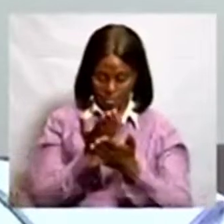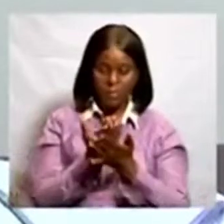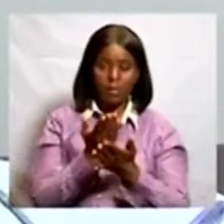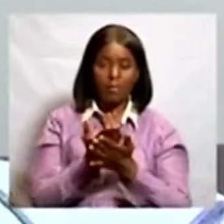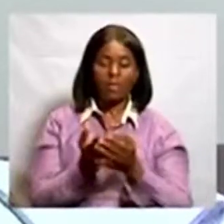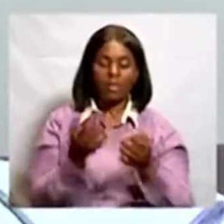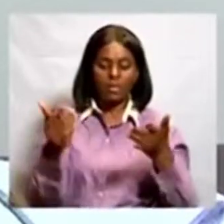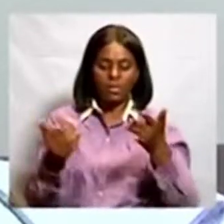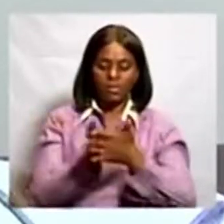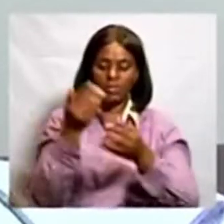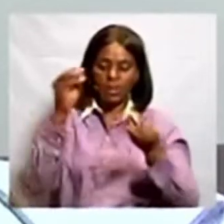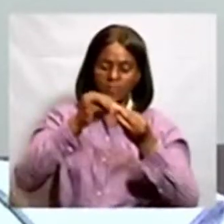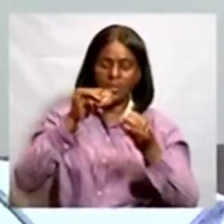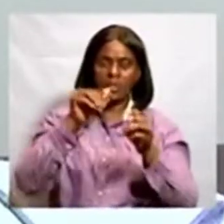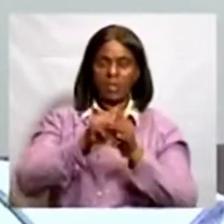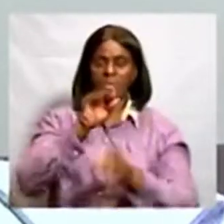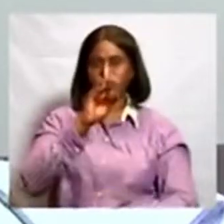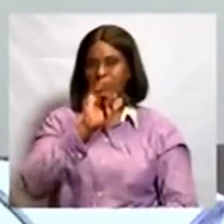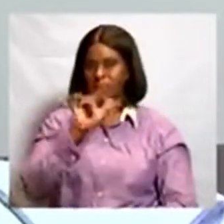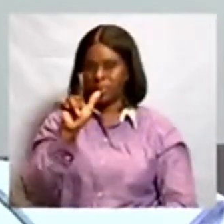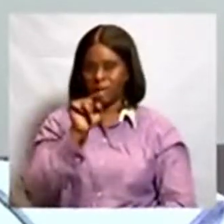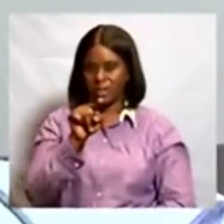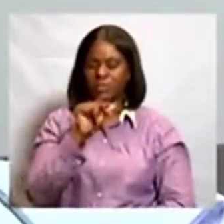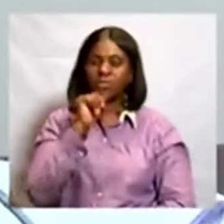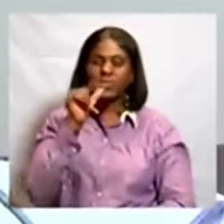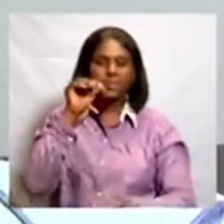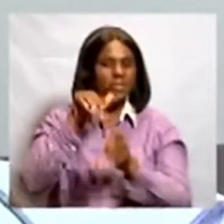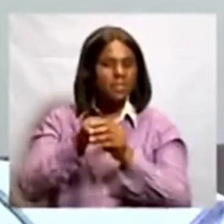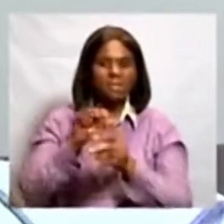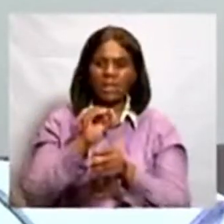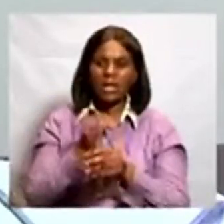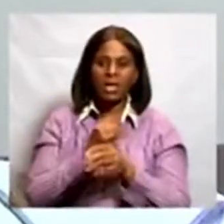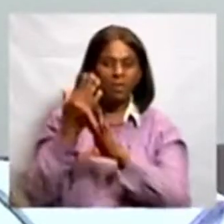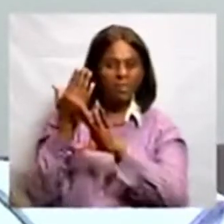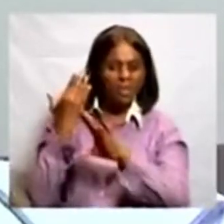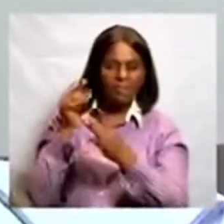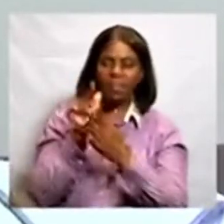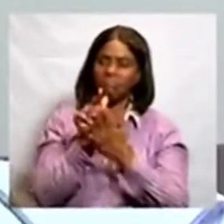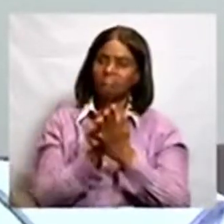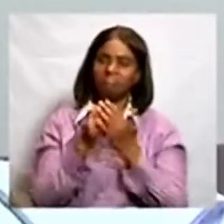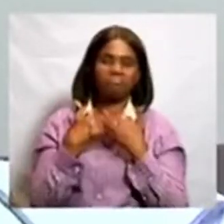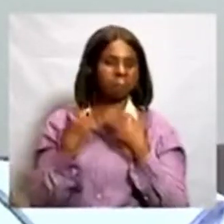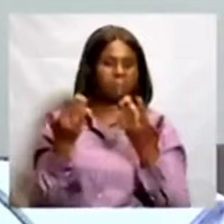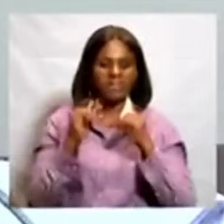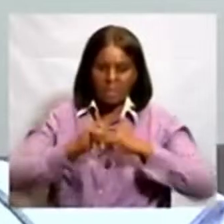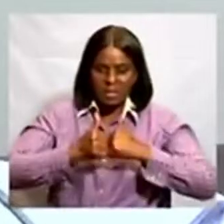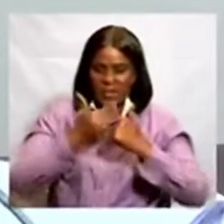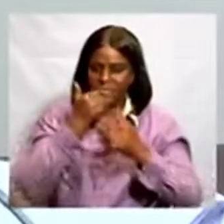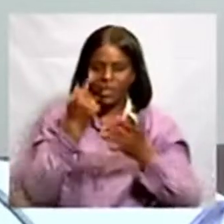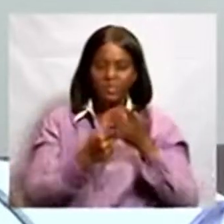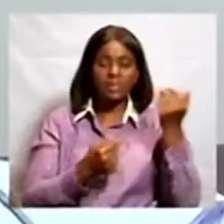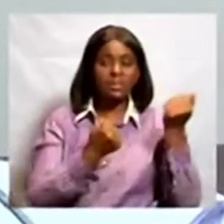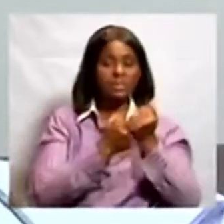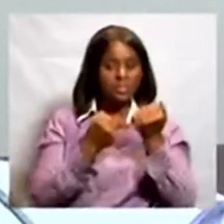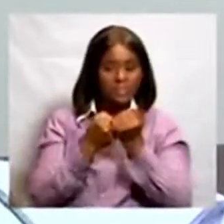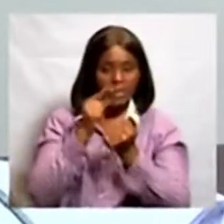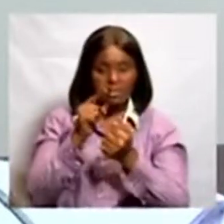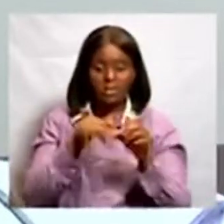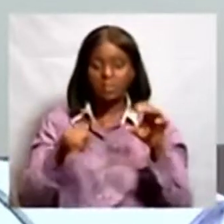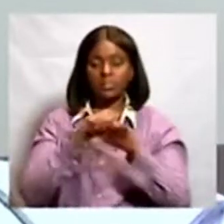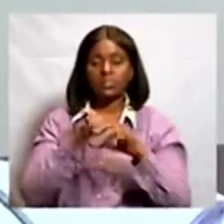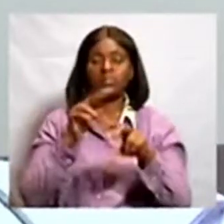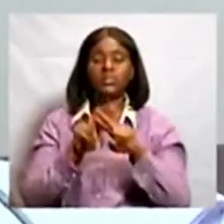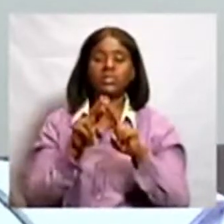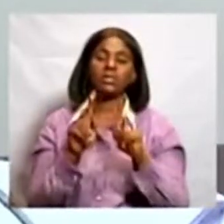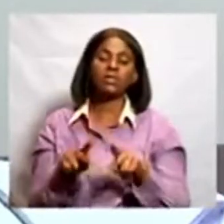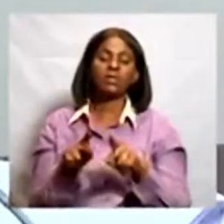new addition in the bill. It wasn't in our previous act, and we are supporting this inclusion, Chair,